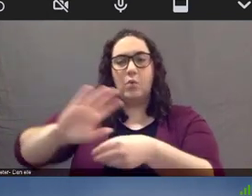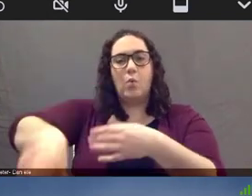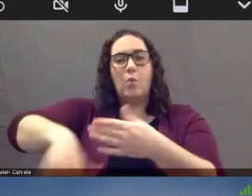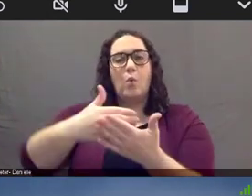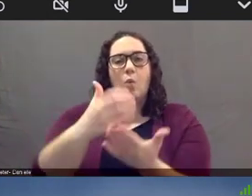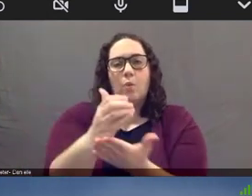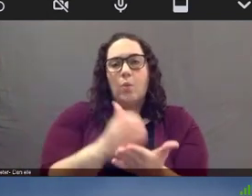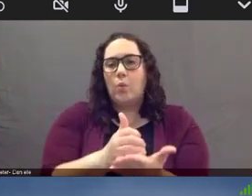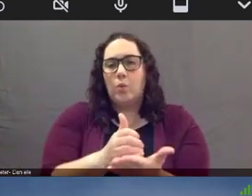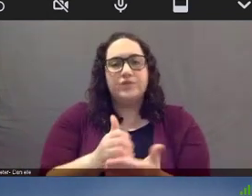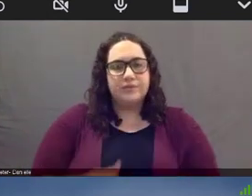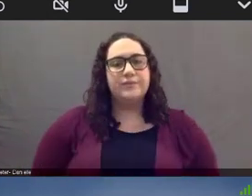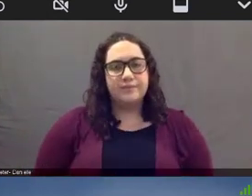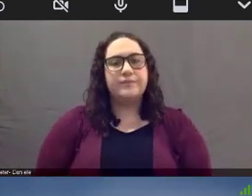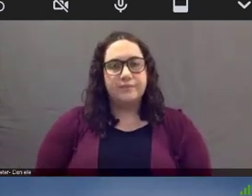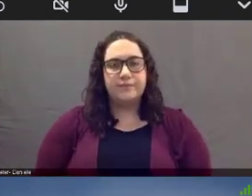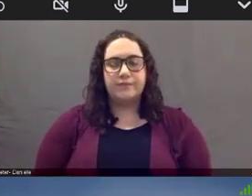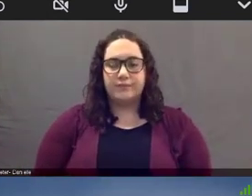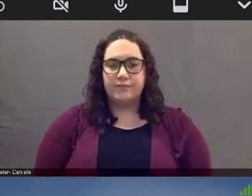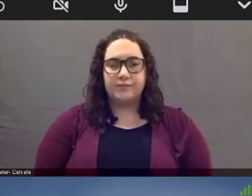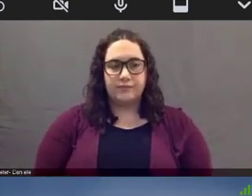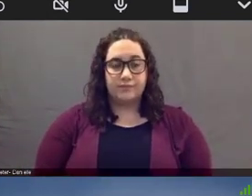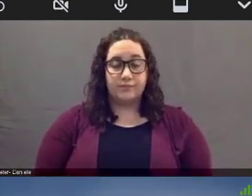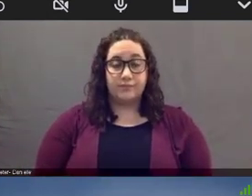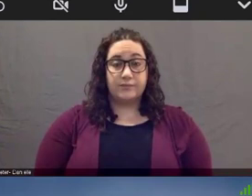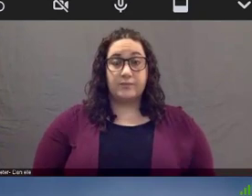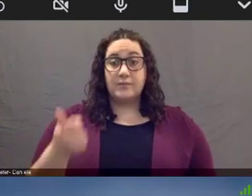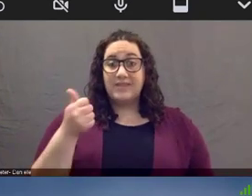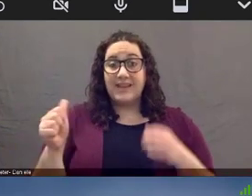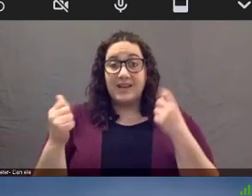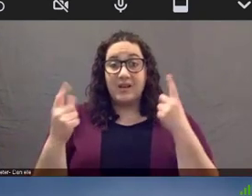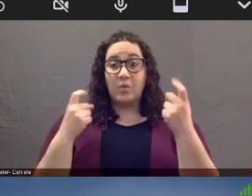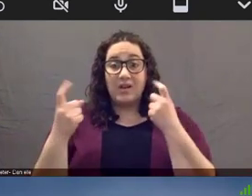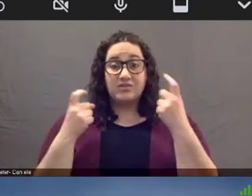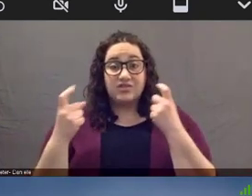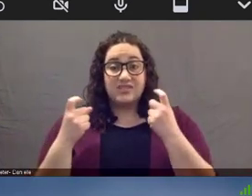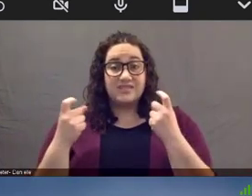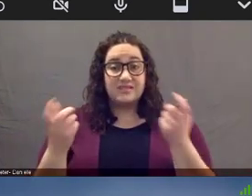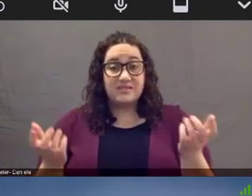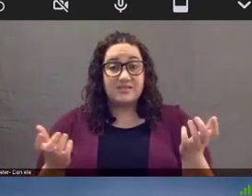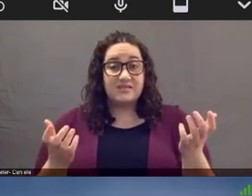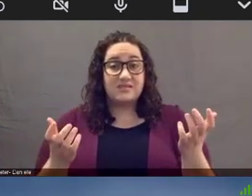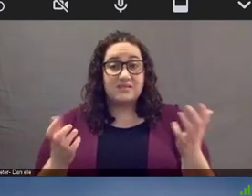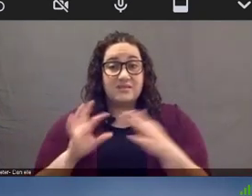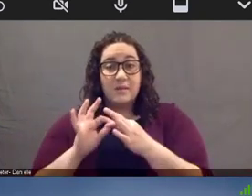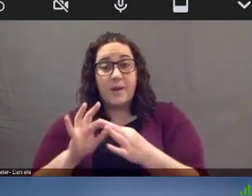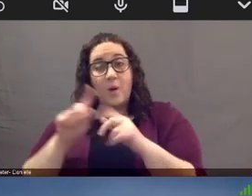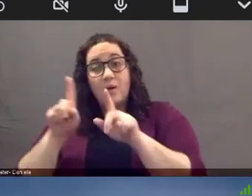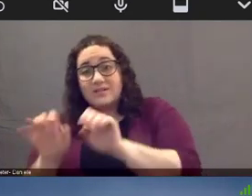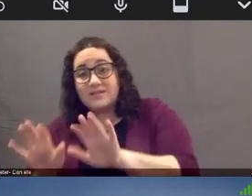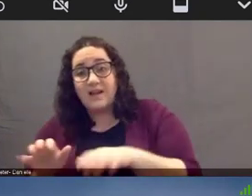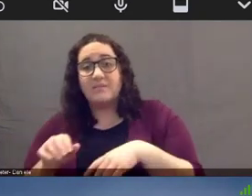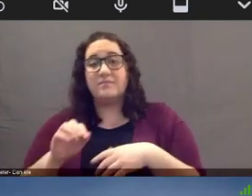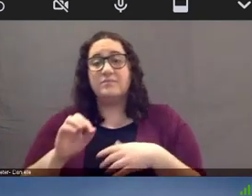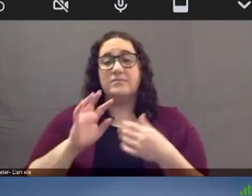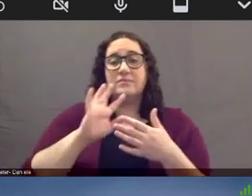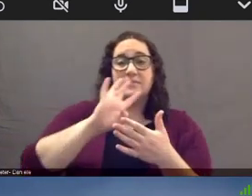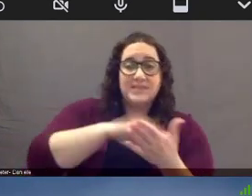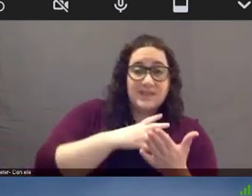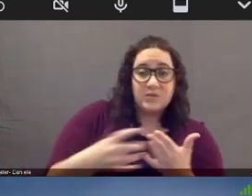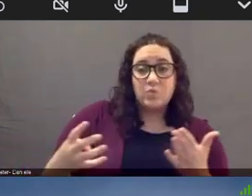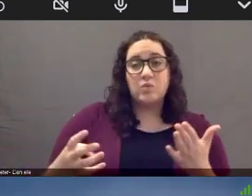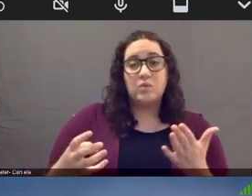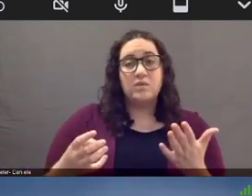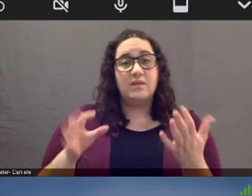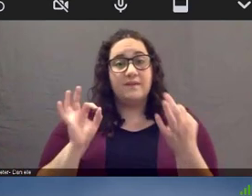Does anybody have any questions about sort of the exam, the schedule, or maybe some kind of feedback